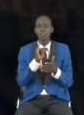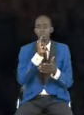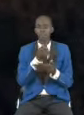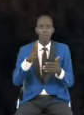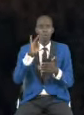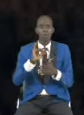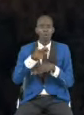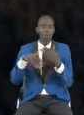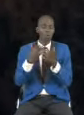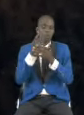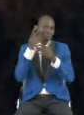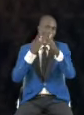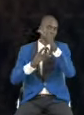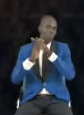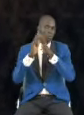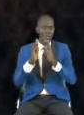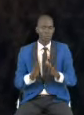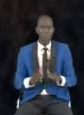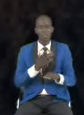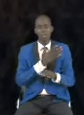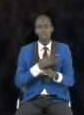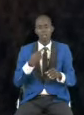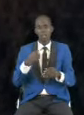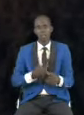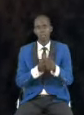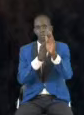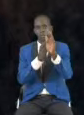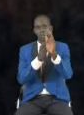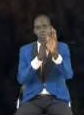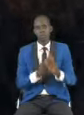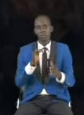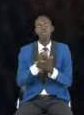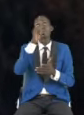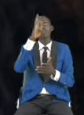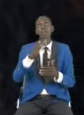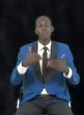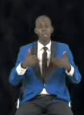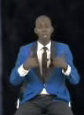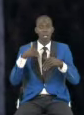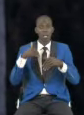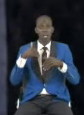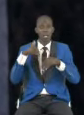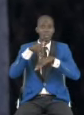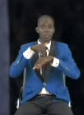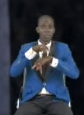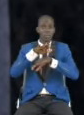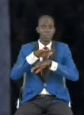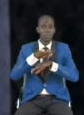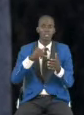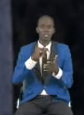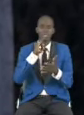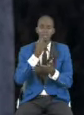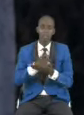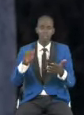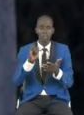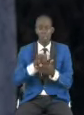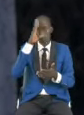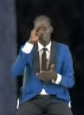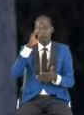those apostles that God had sent, it is written. Man shall not live by